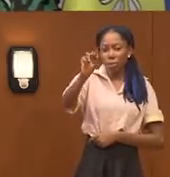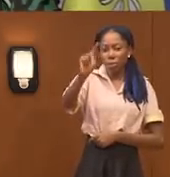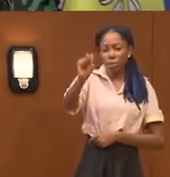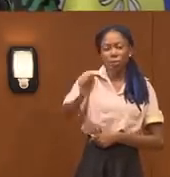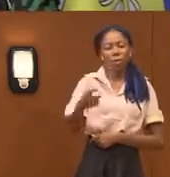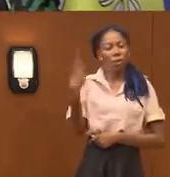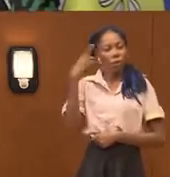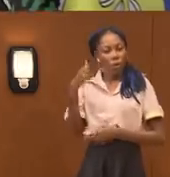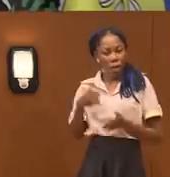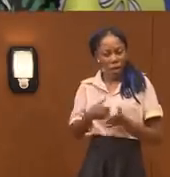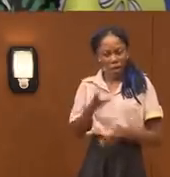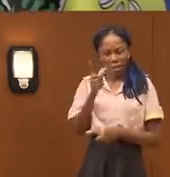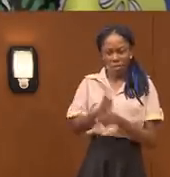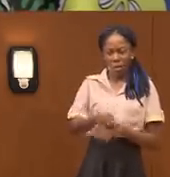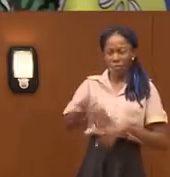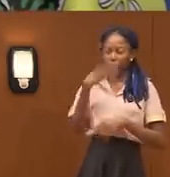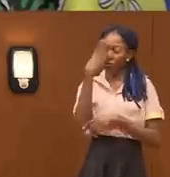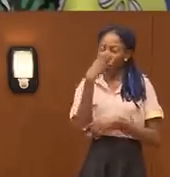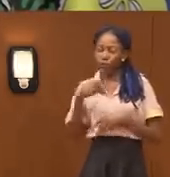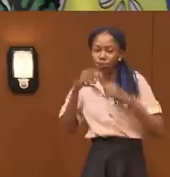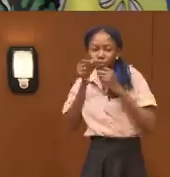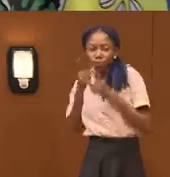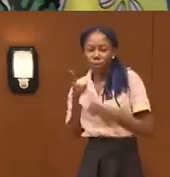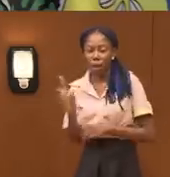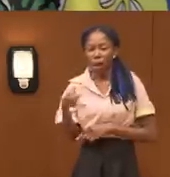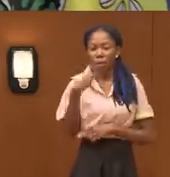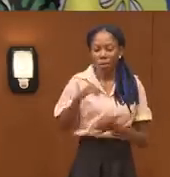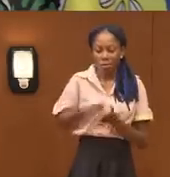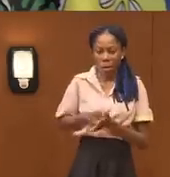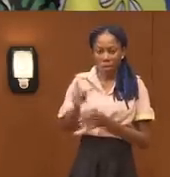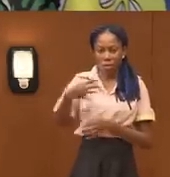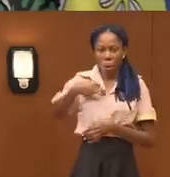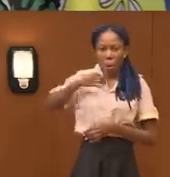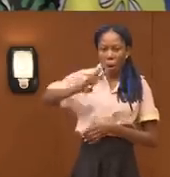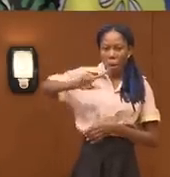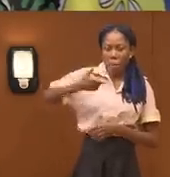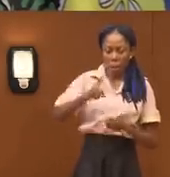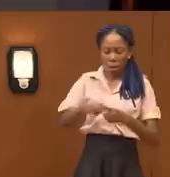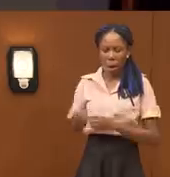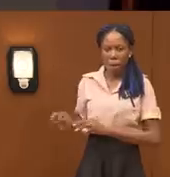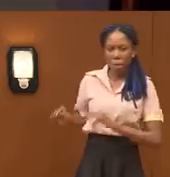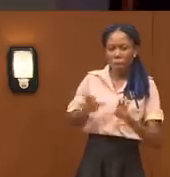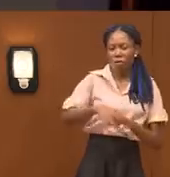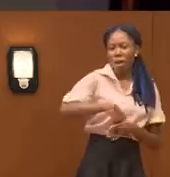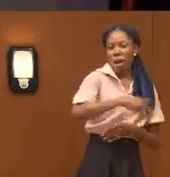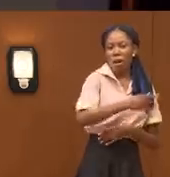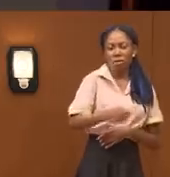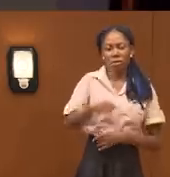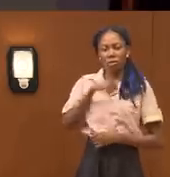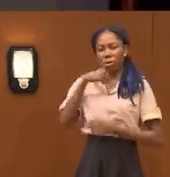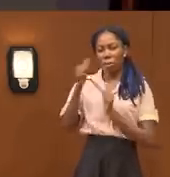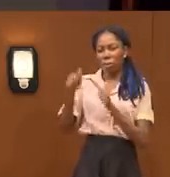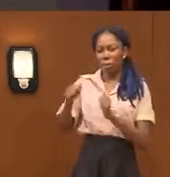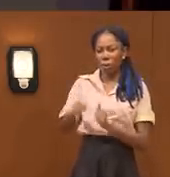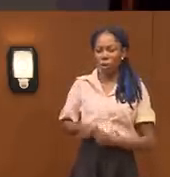They can't just wake up one day without giving you notice and throw your things out. Do you understand? I understand. But